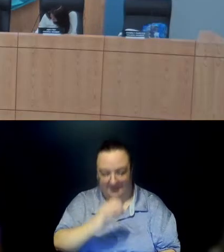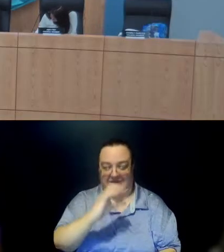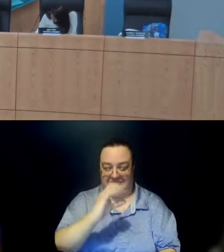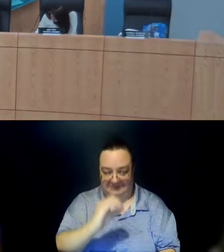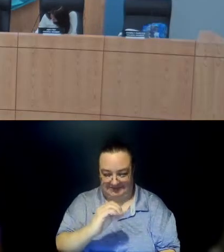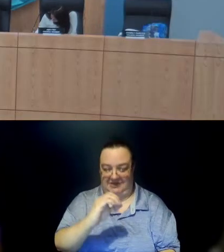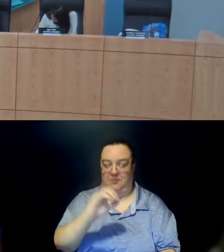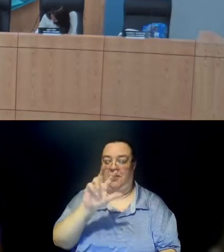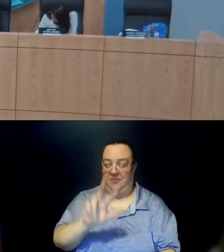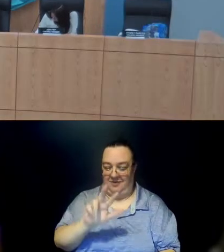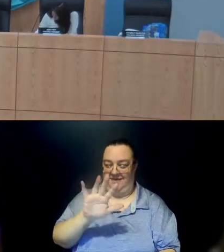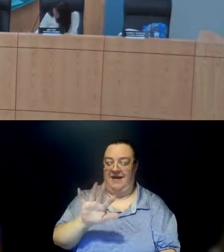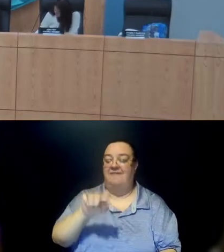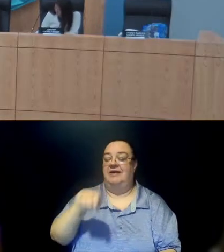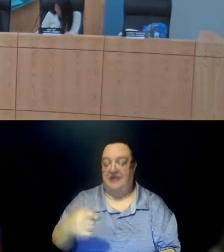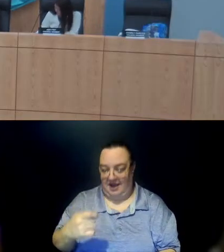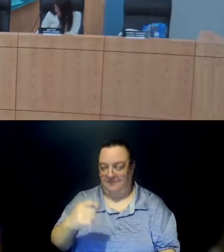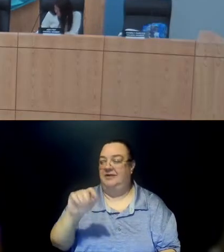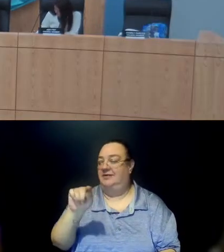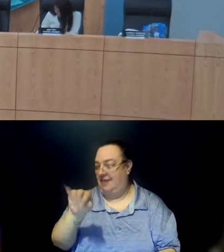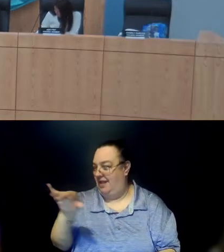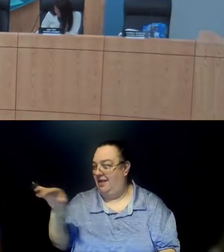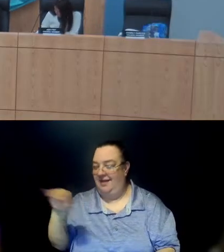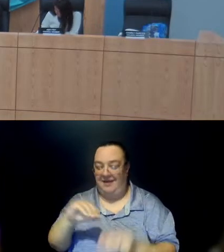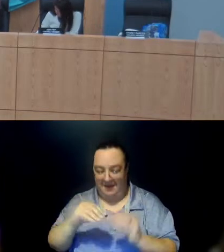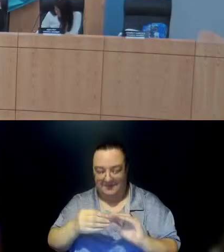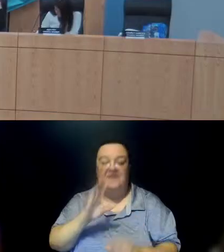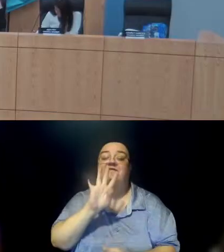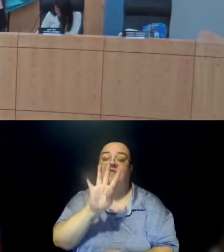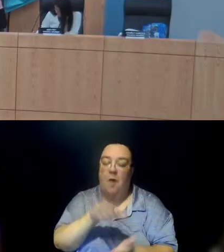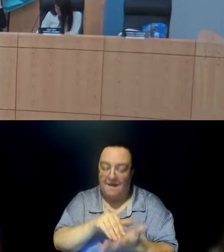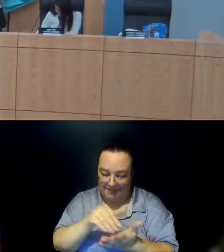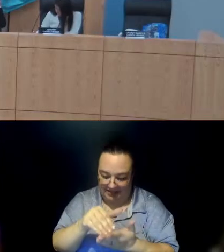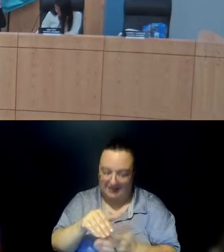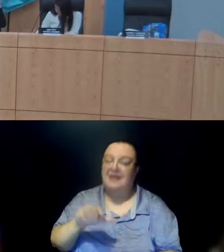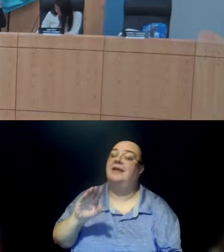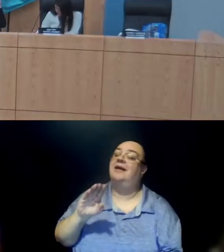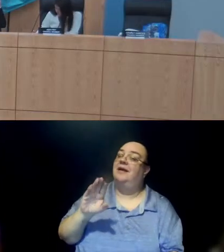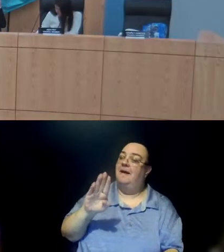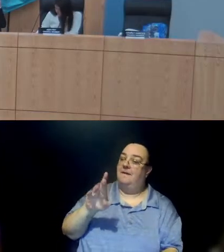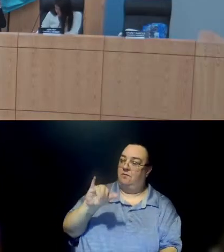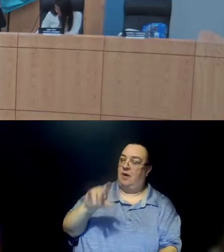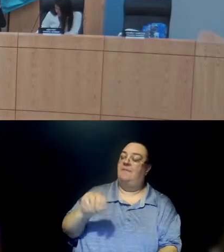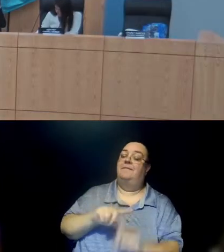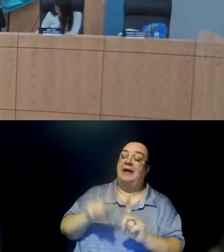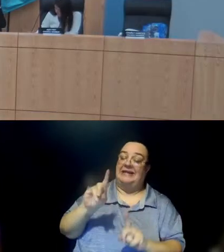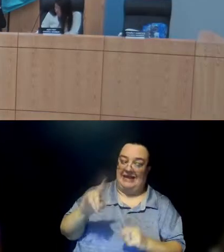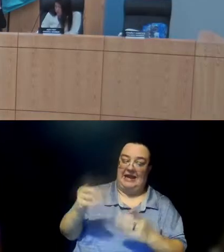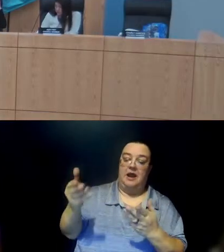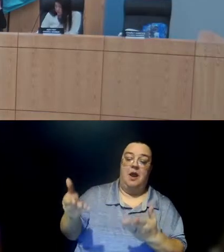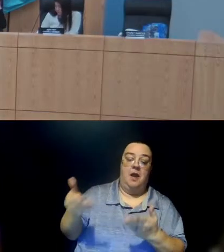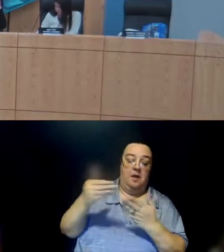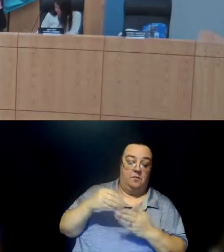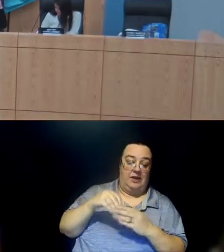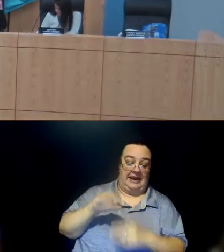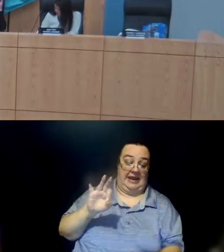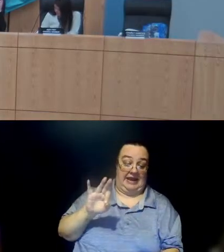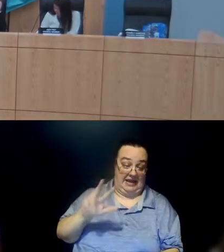4,035, comma, and some other numbers. But we did bring in 93 and 25,